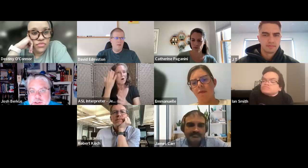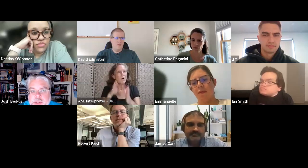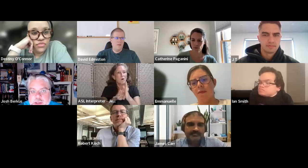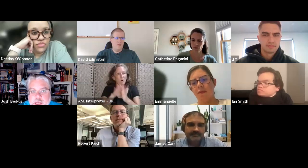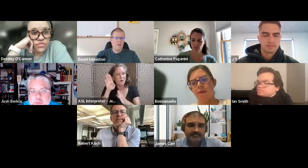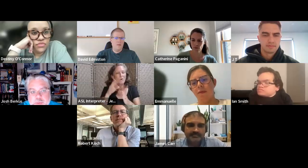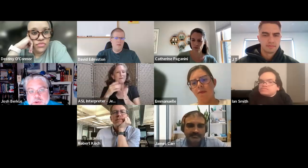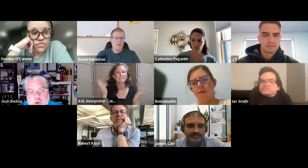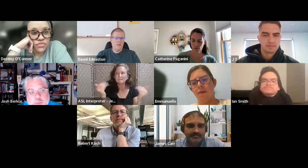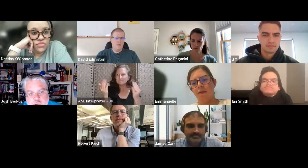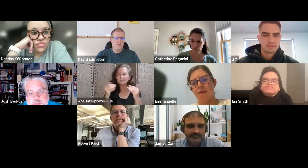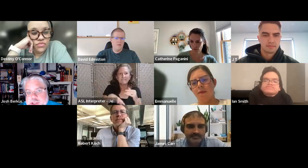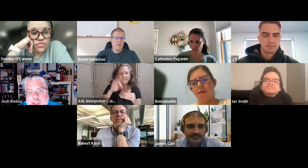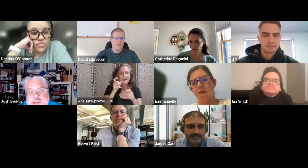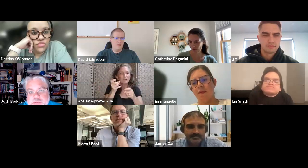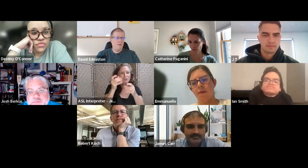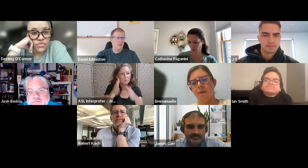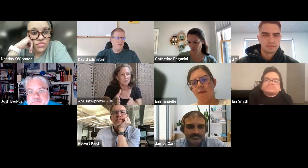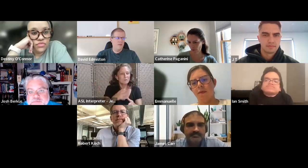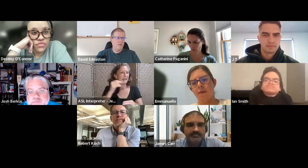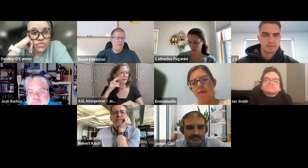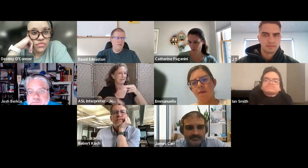contributors and build good open source projects.